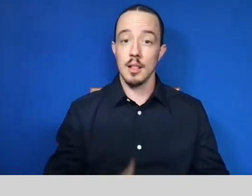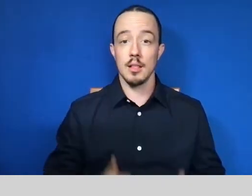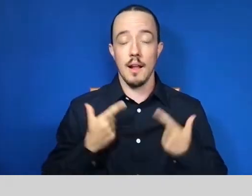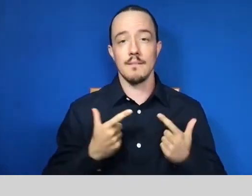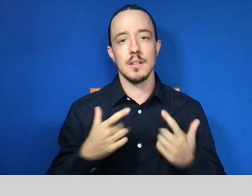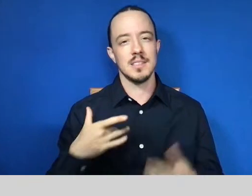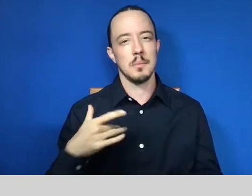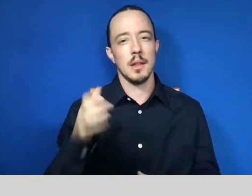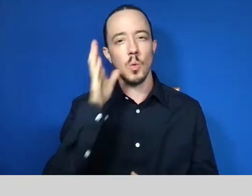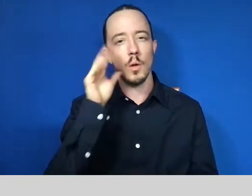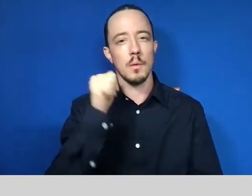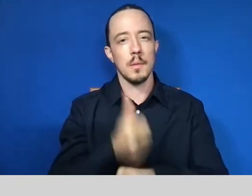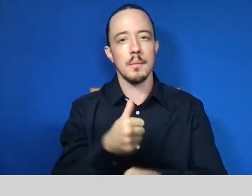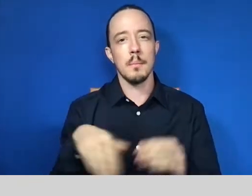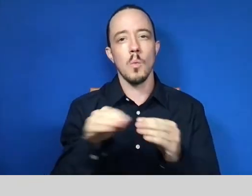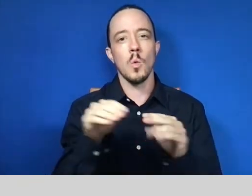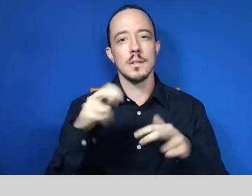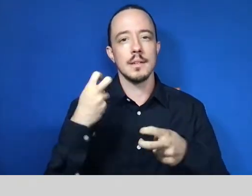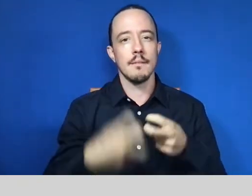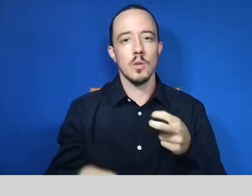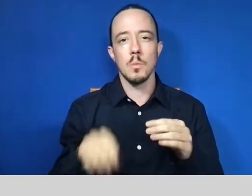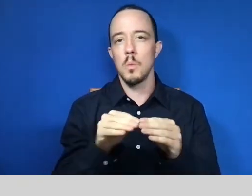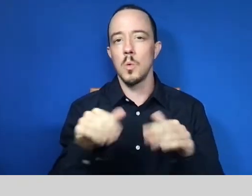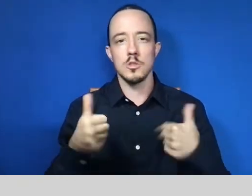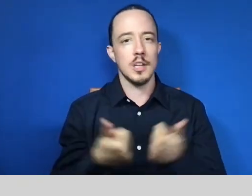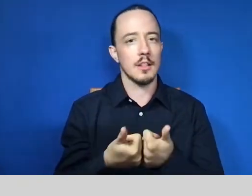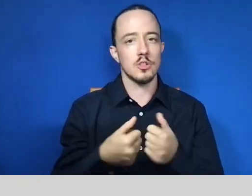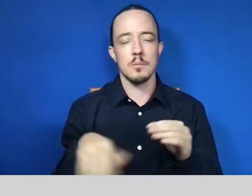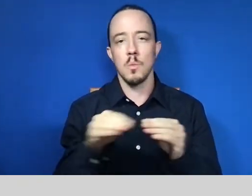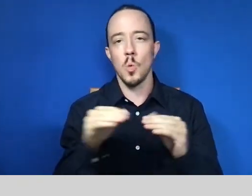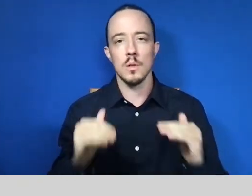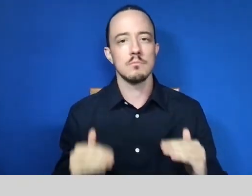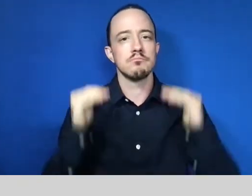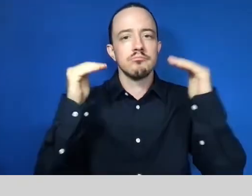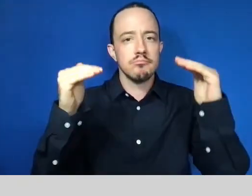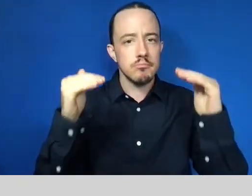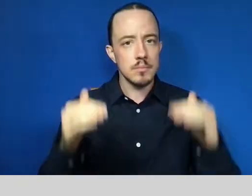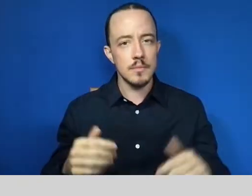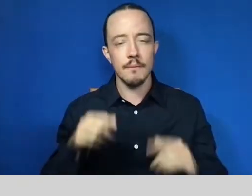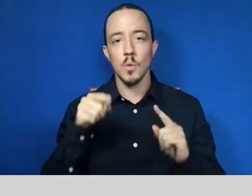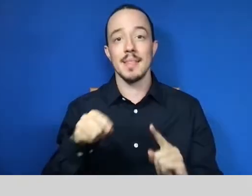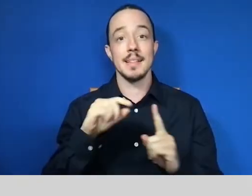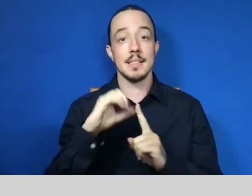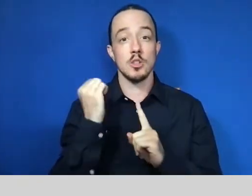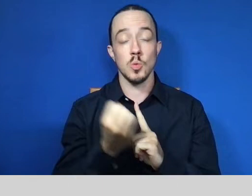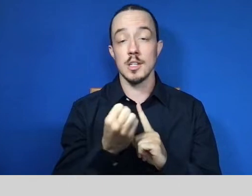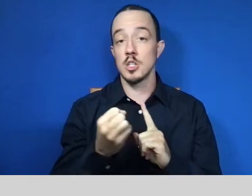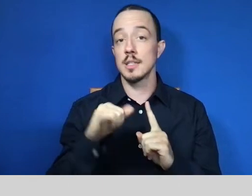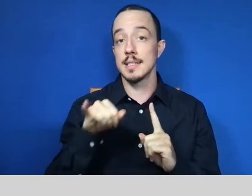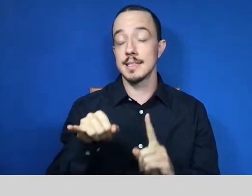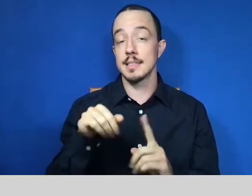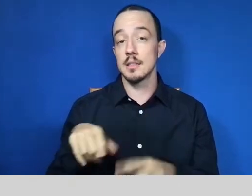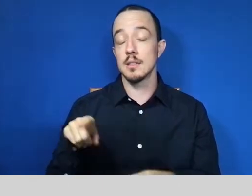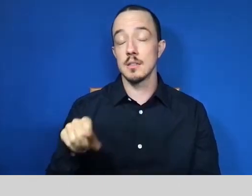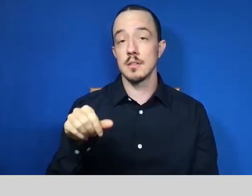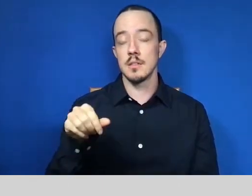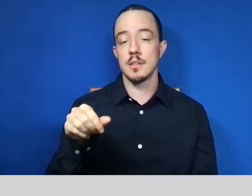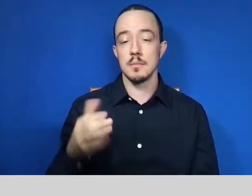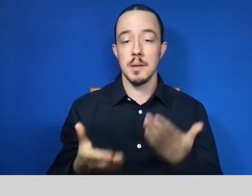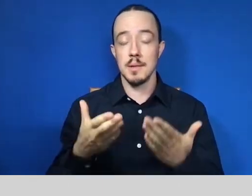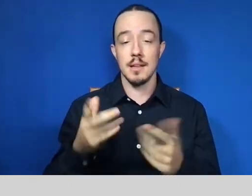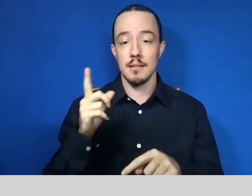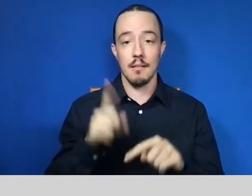usually implement something more difficult, more complicated, and sophisticated. And in these cases, we might not be able to